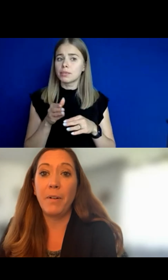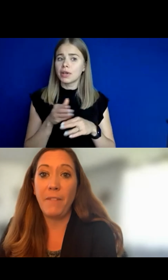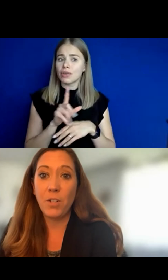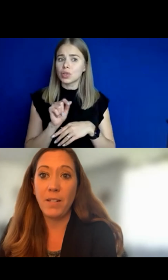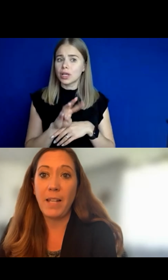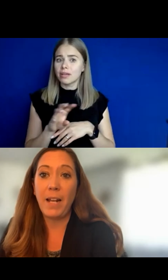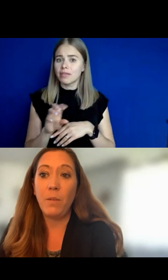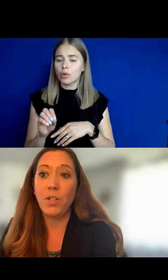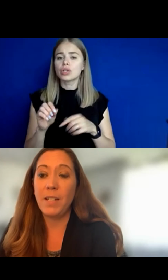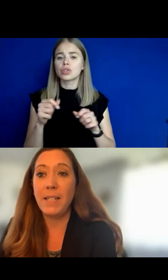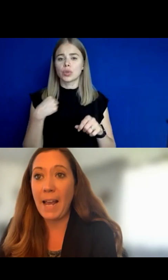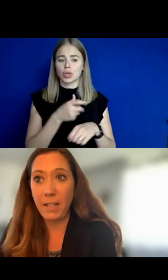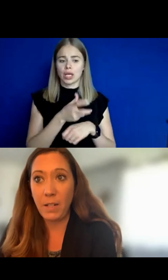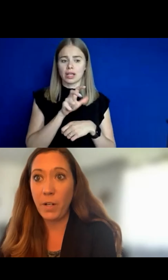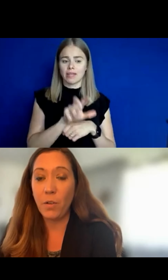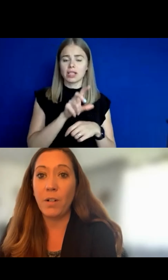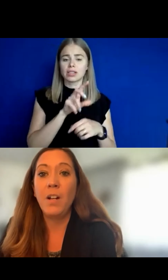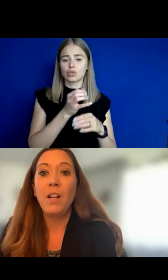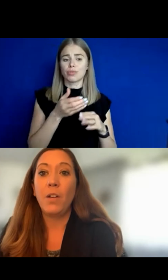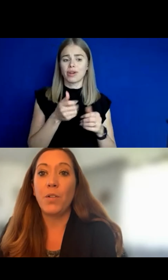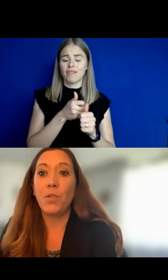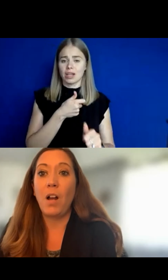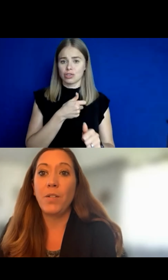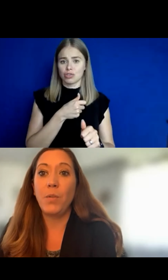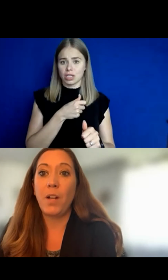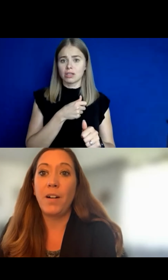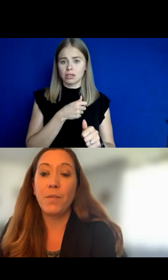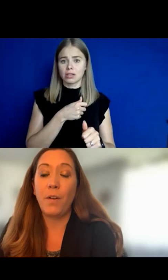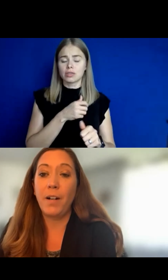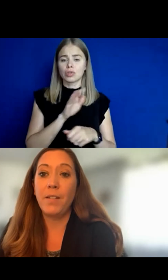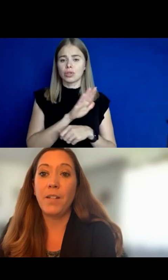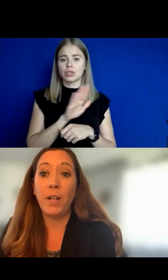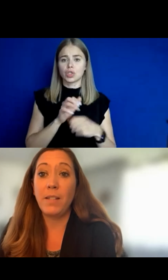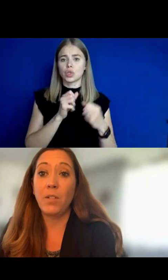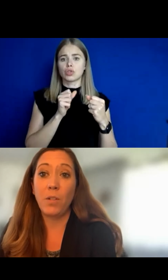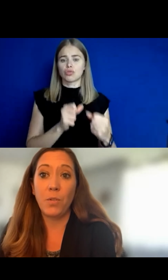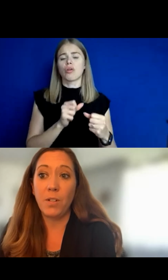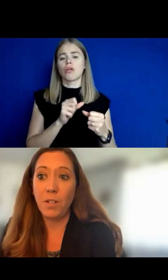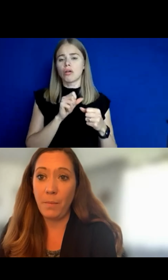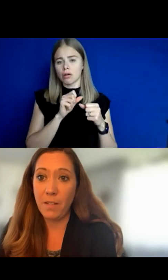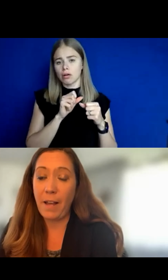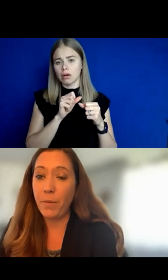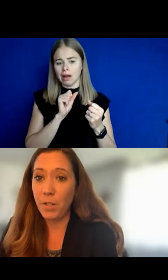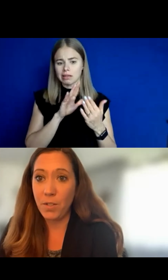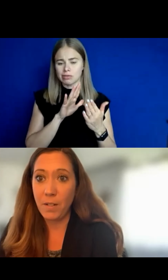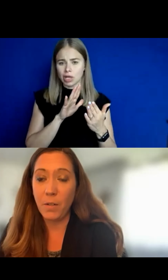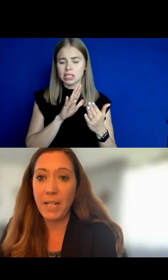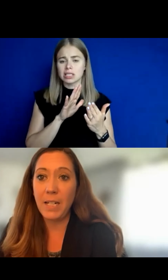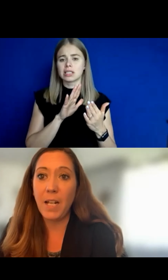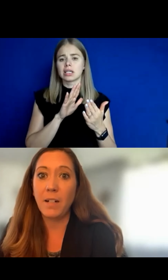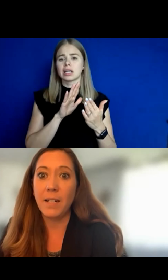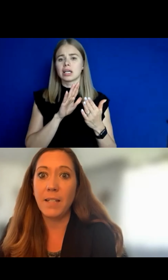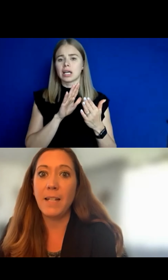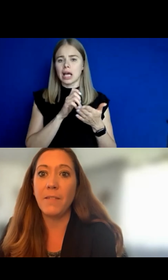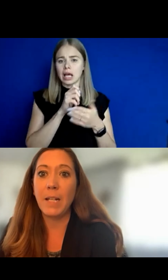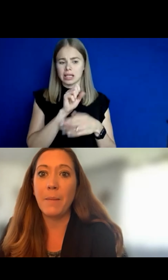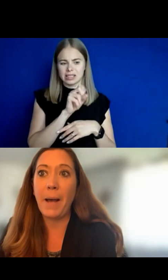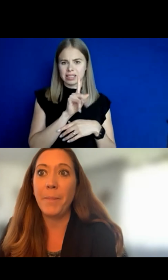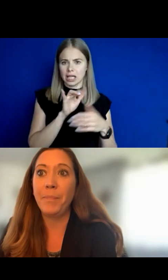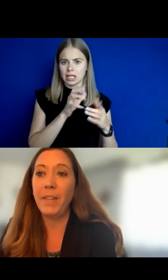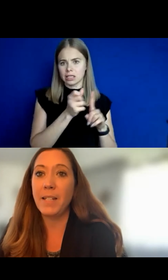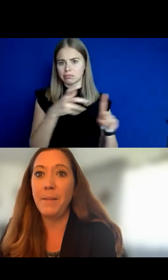on the prevention side, which is exactly where your strong suits are as far as addressing social determinants of health, which Sandy talked